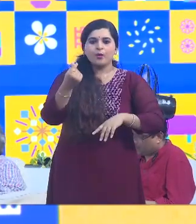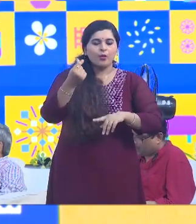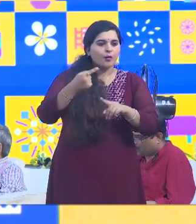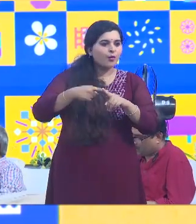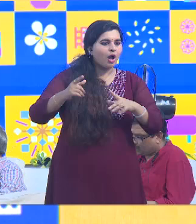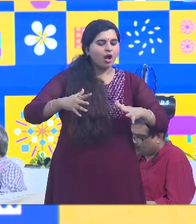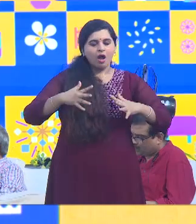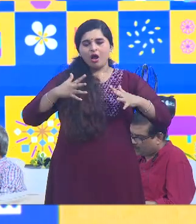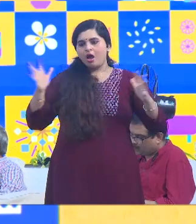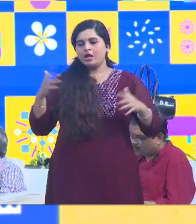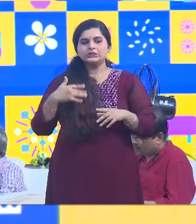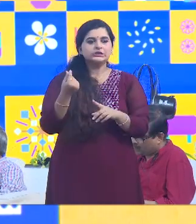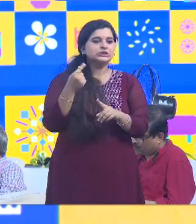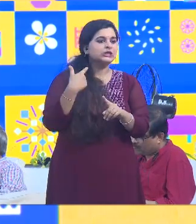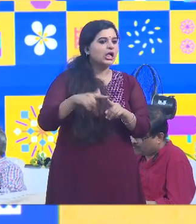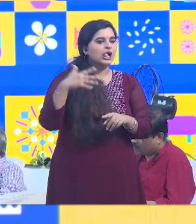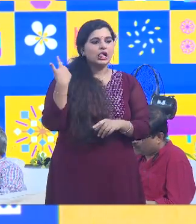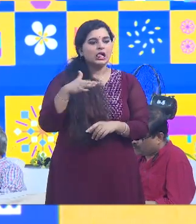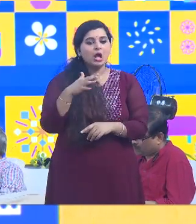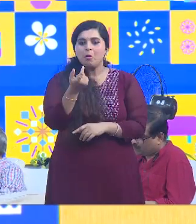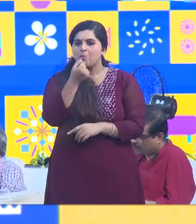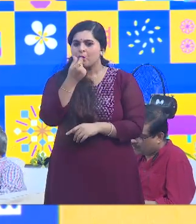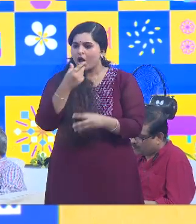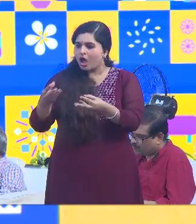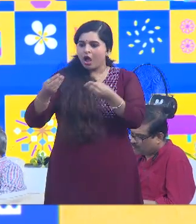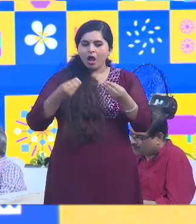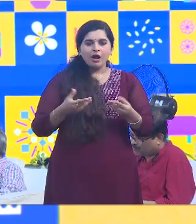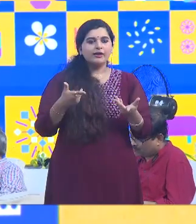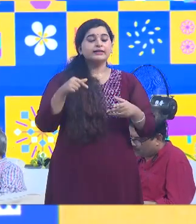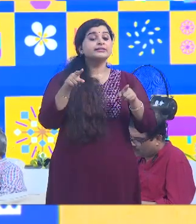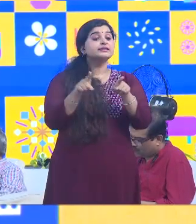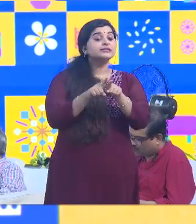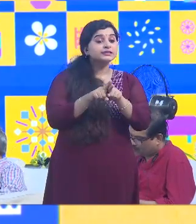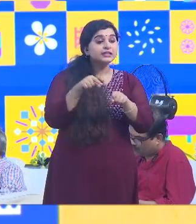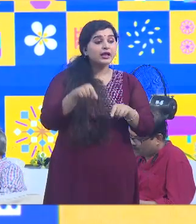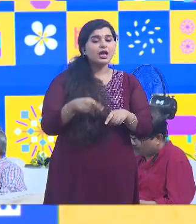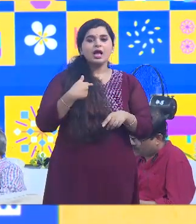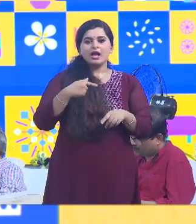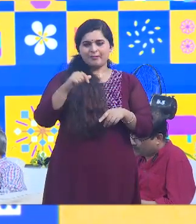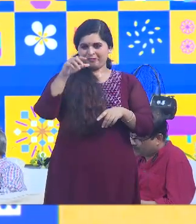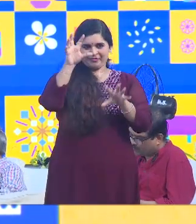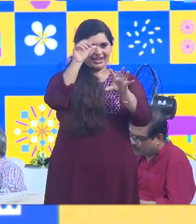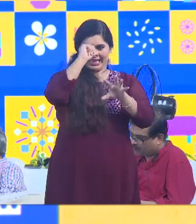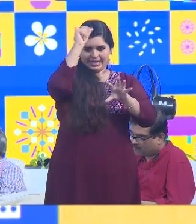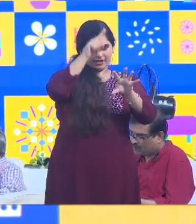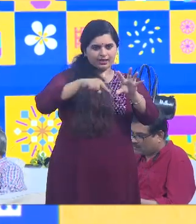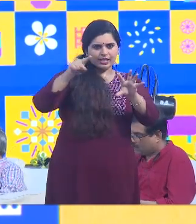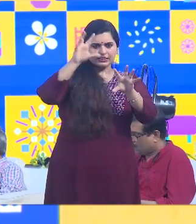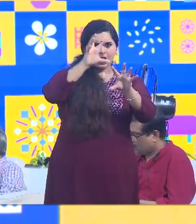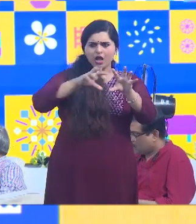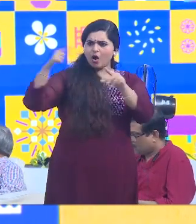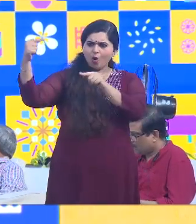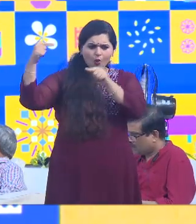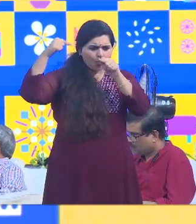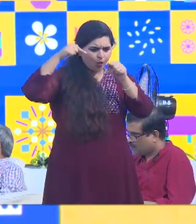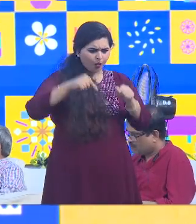of proportions. The rising burden of the NCD. The influx of the migrant laborers from other states, that is posing a new challenge over